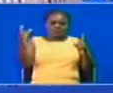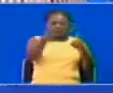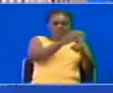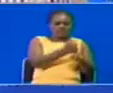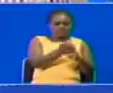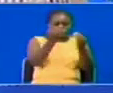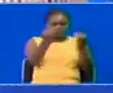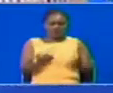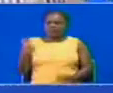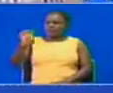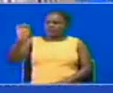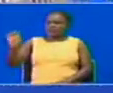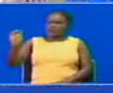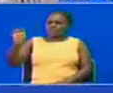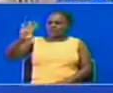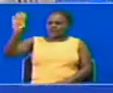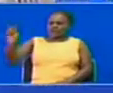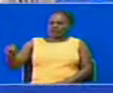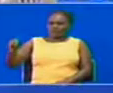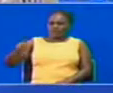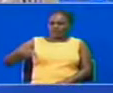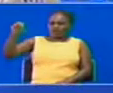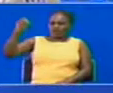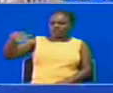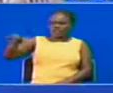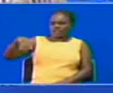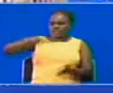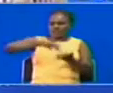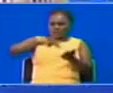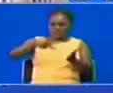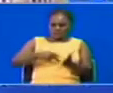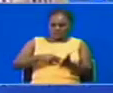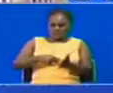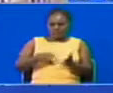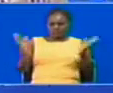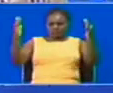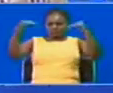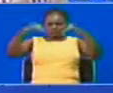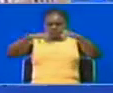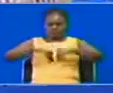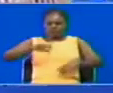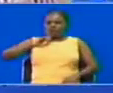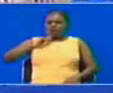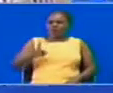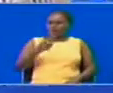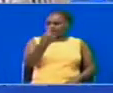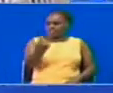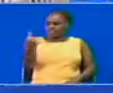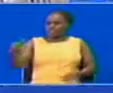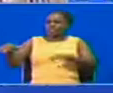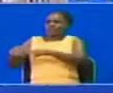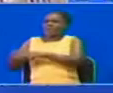East African region under the Northern Corridor Integration Project's Heads of State Summit, which directed that each member